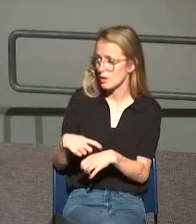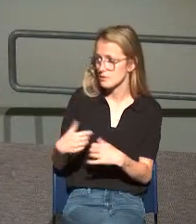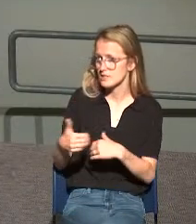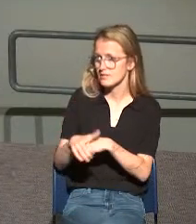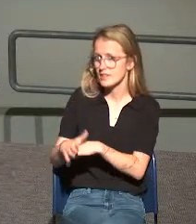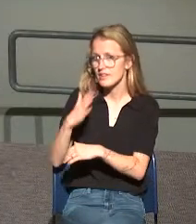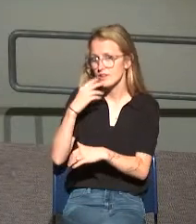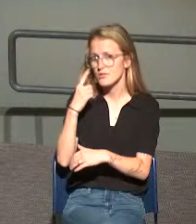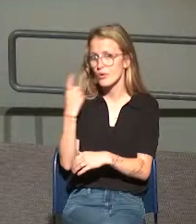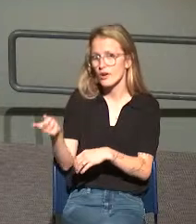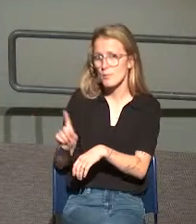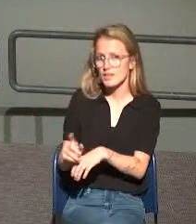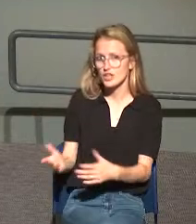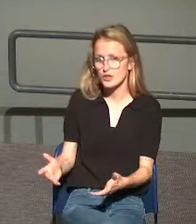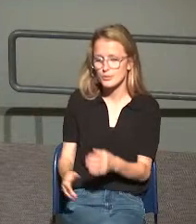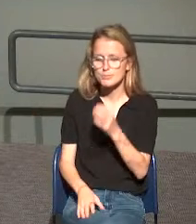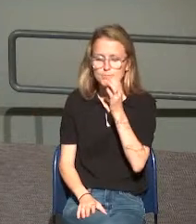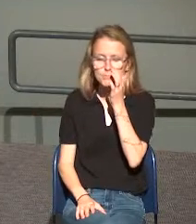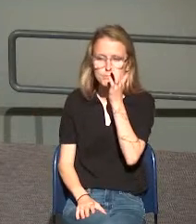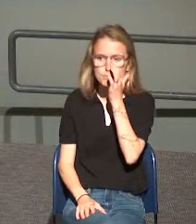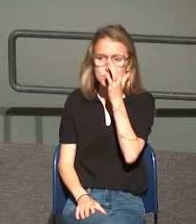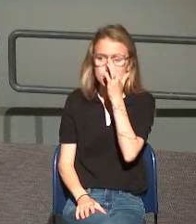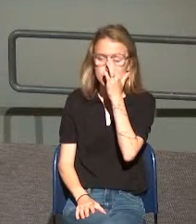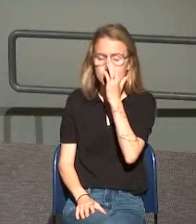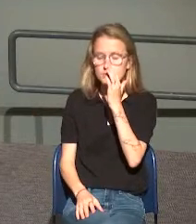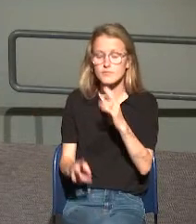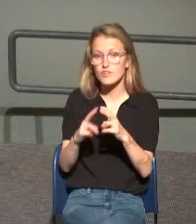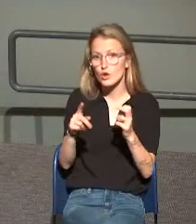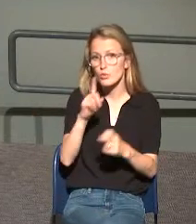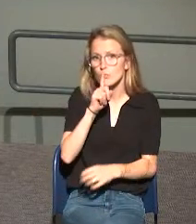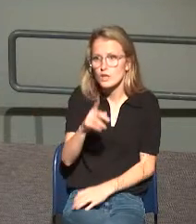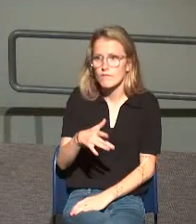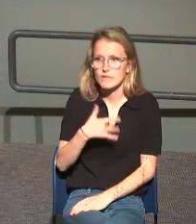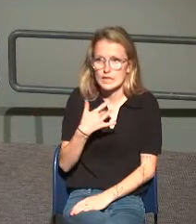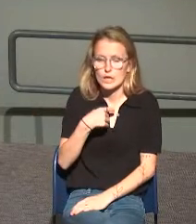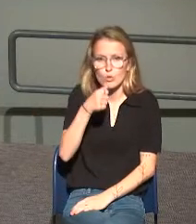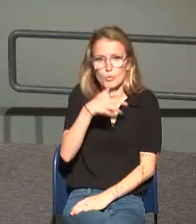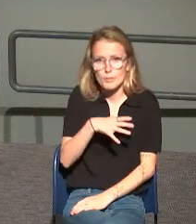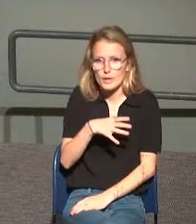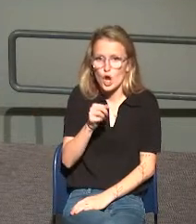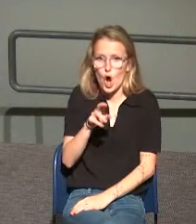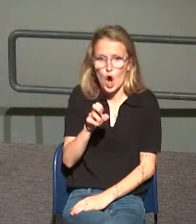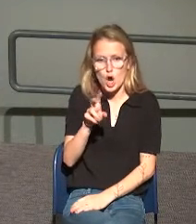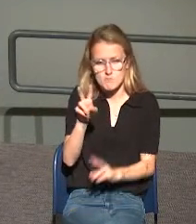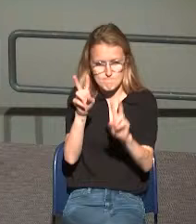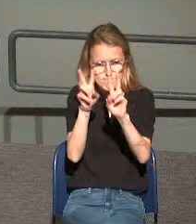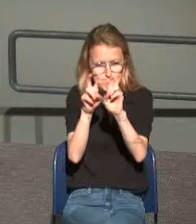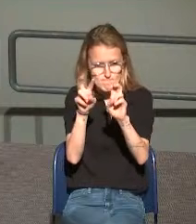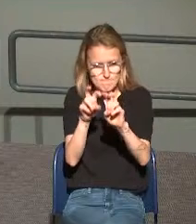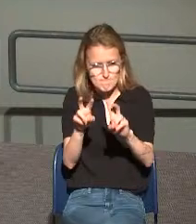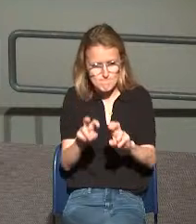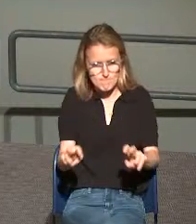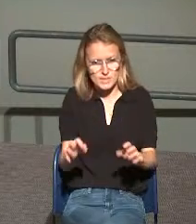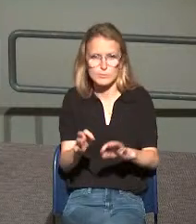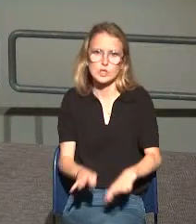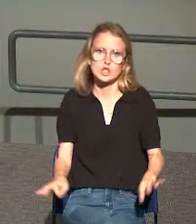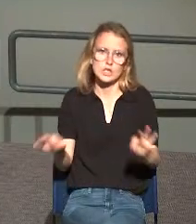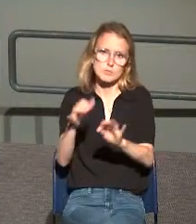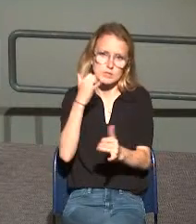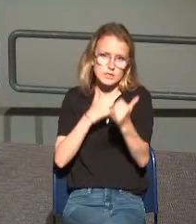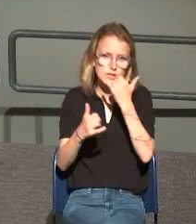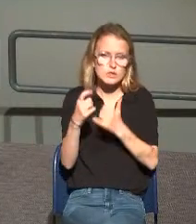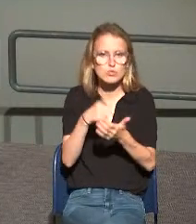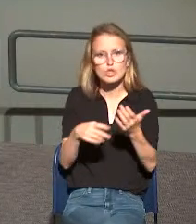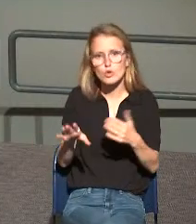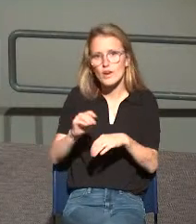being here, Kristen. It is a very real feeling that women are under a microscope. Everything is magnified, especially mistakes. What advice do you have for women